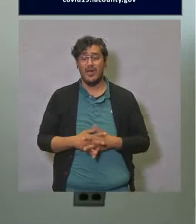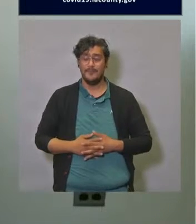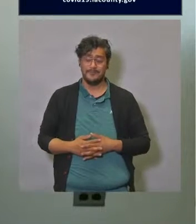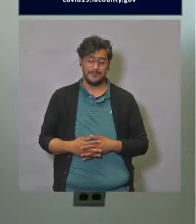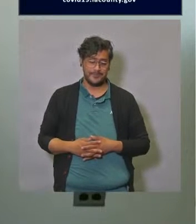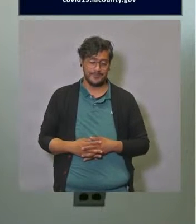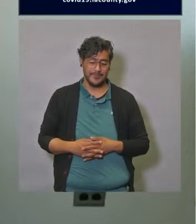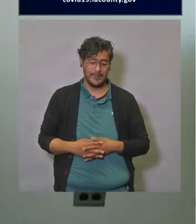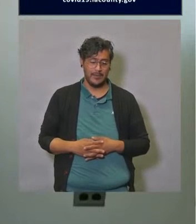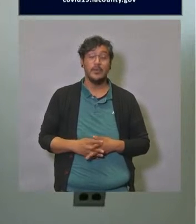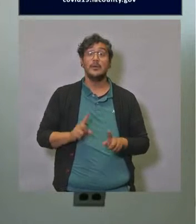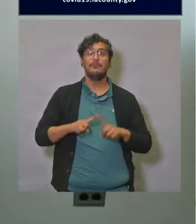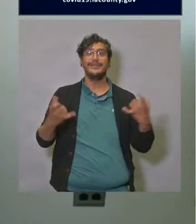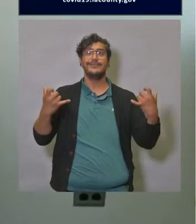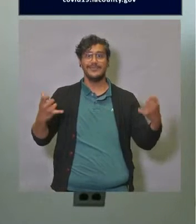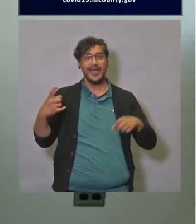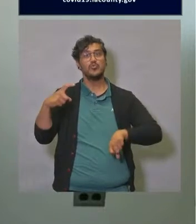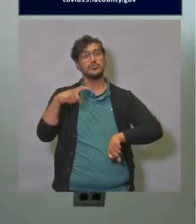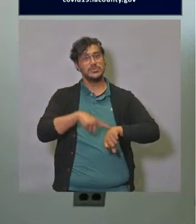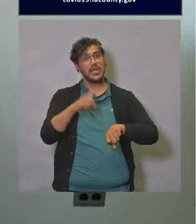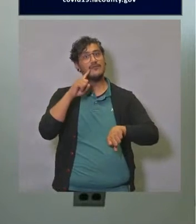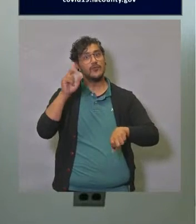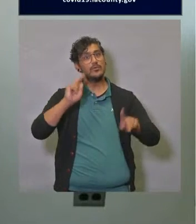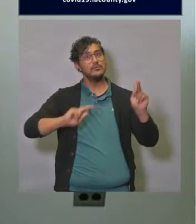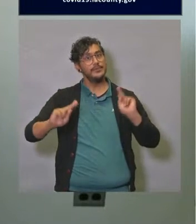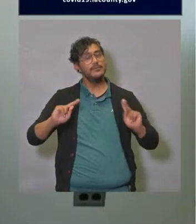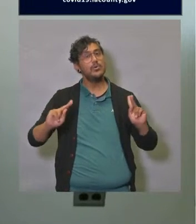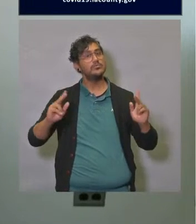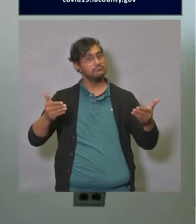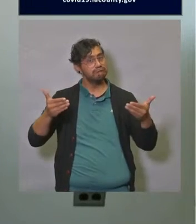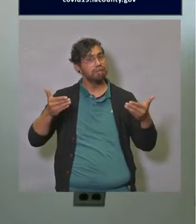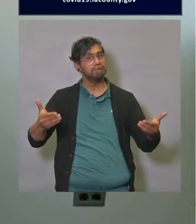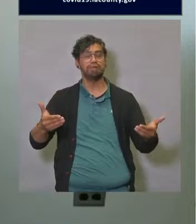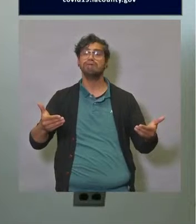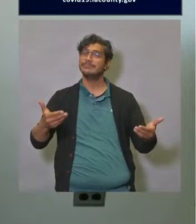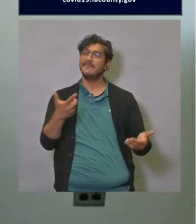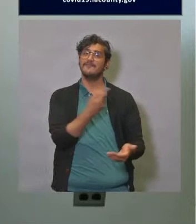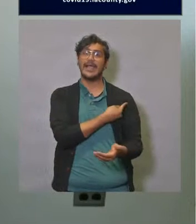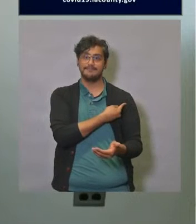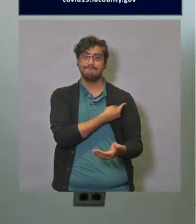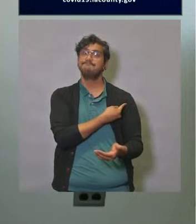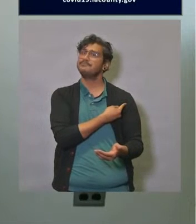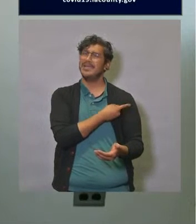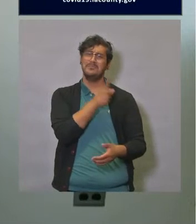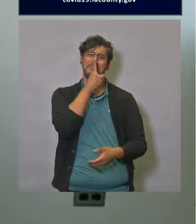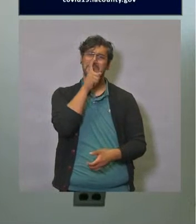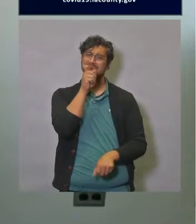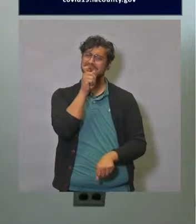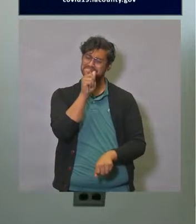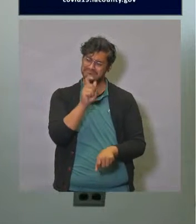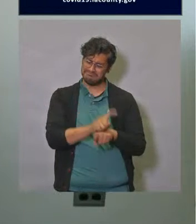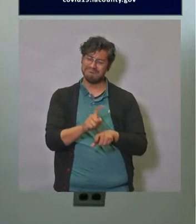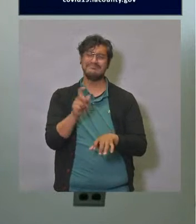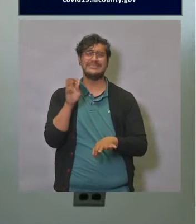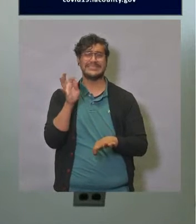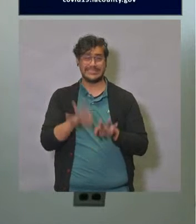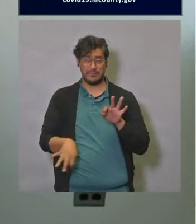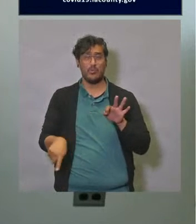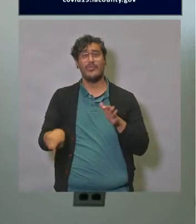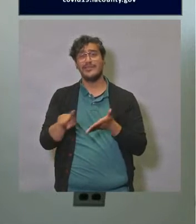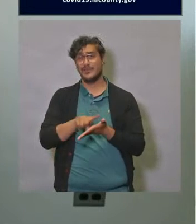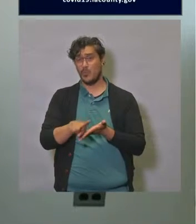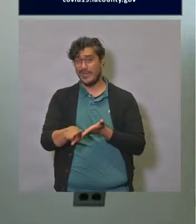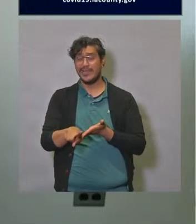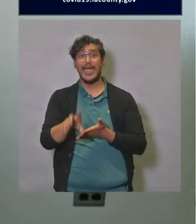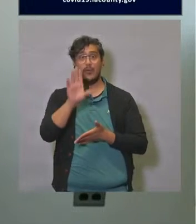But this is the time for people to just go ahead and get their vaccinations because it is so much easier this week. And we'll let